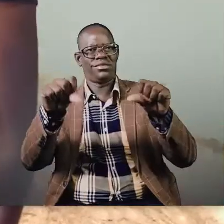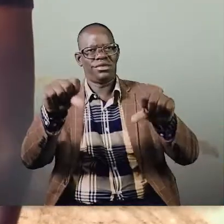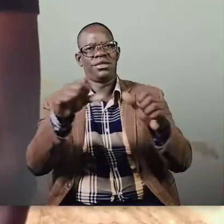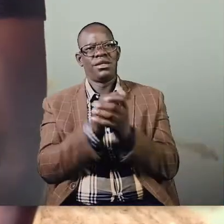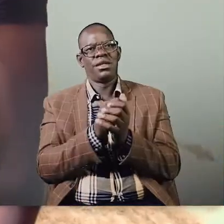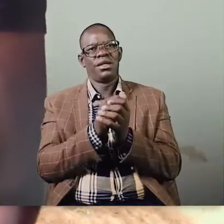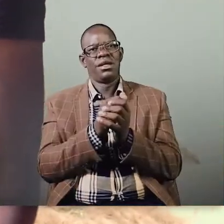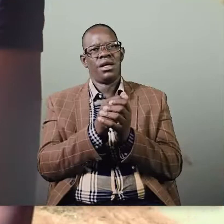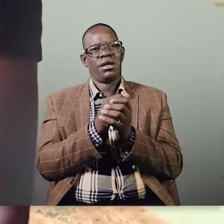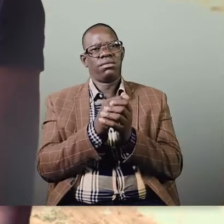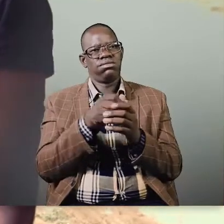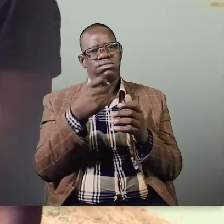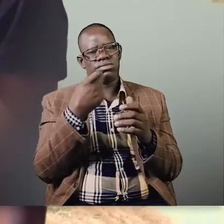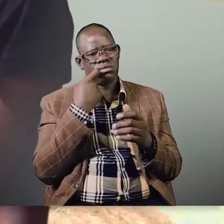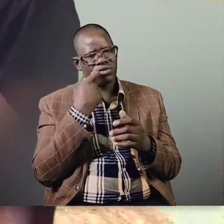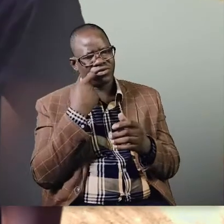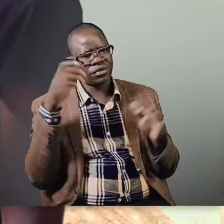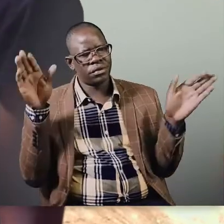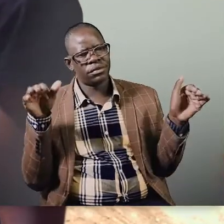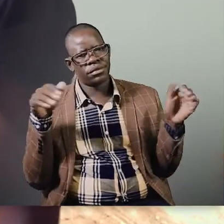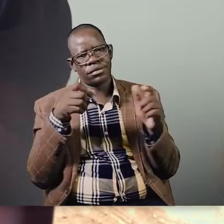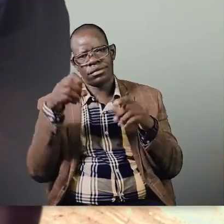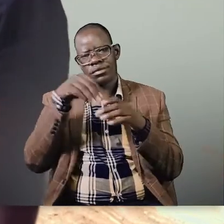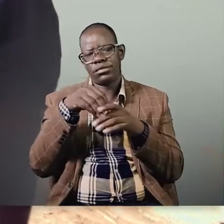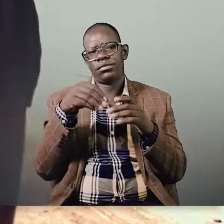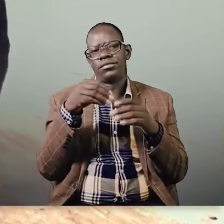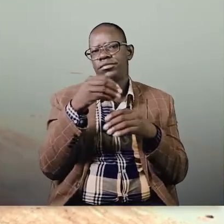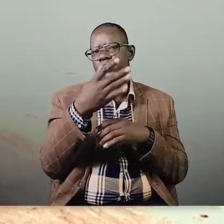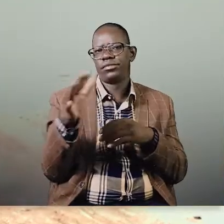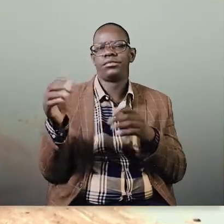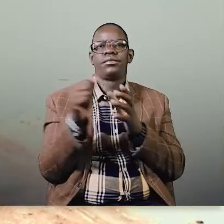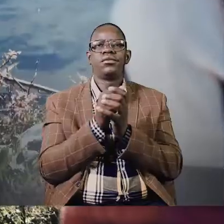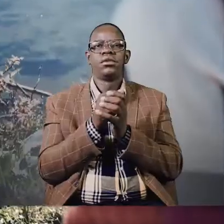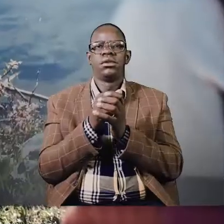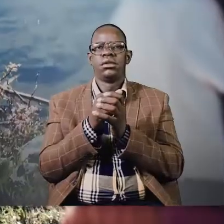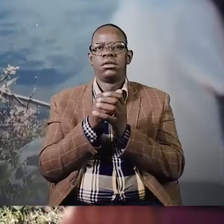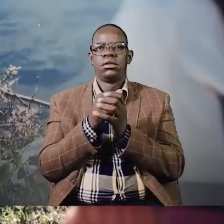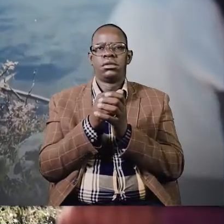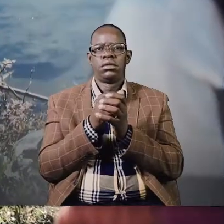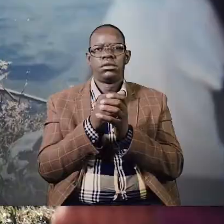could seriously harm the birds and the fish. Maybe I should just take out the rubbish. Let's just be careful, eh?